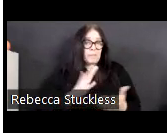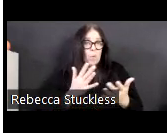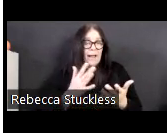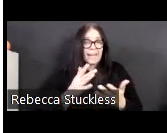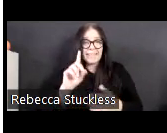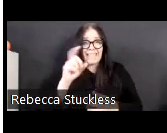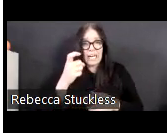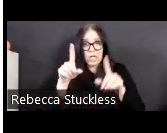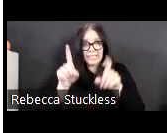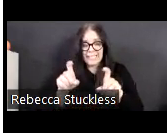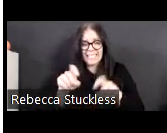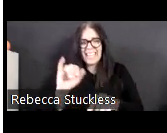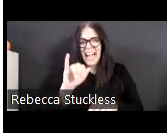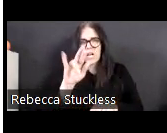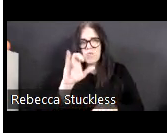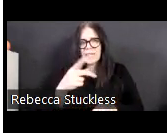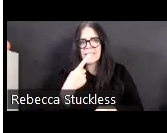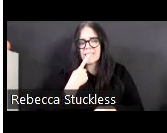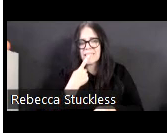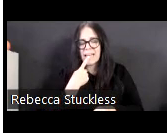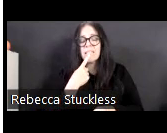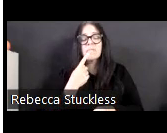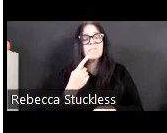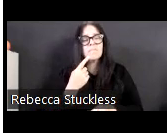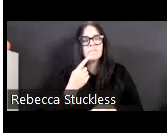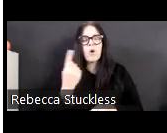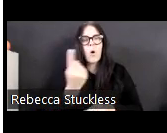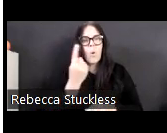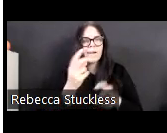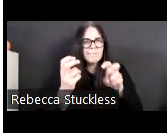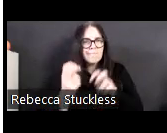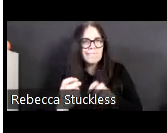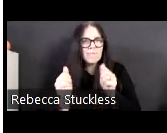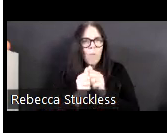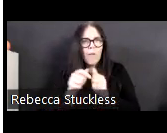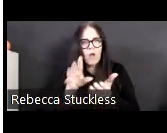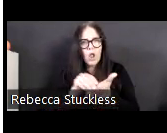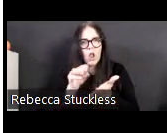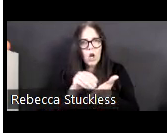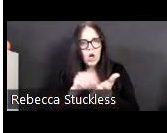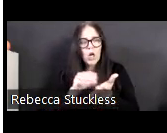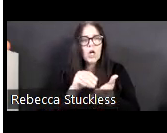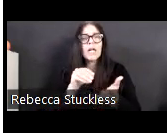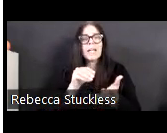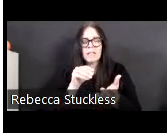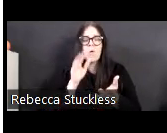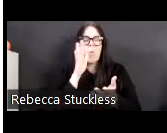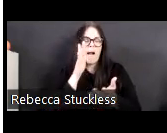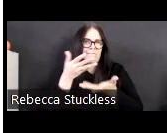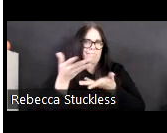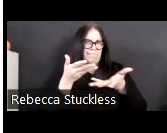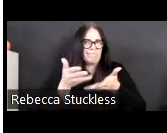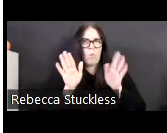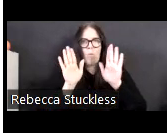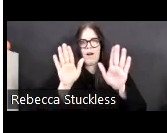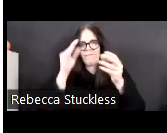before, always having a debriefing with a learner after the diagnostic tests will give you wonderful information, and that's